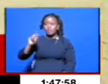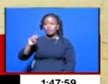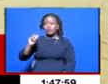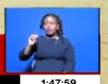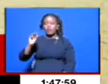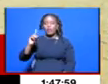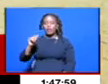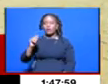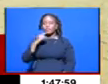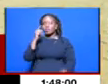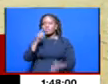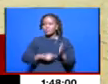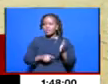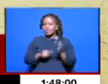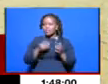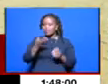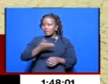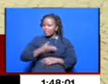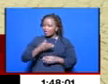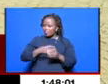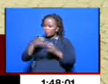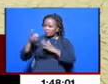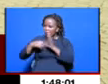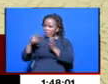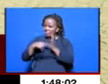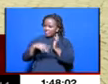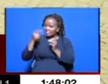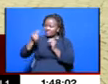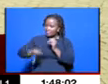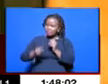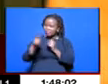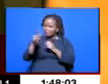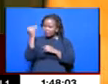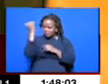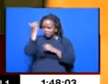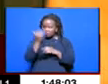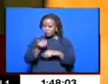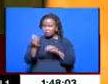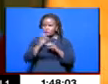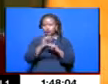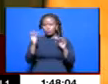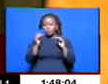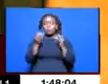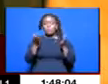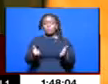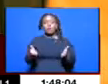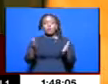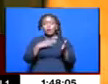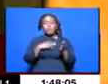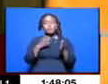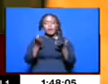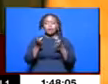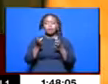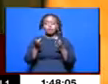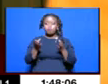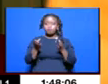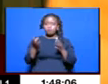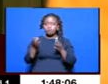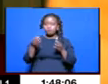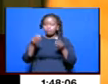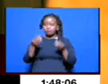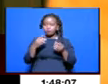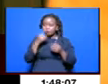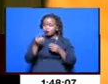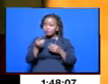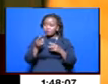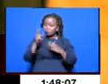the judgments of this court. And now I am forced to read this decree to you so that even if you don't